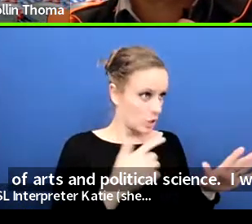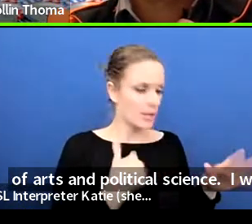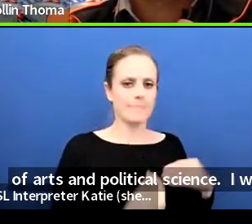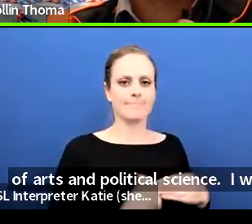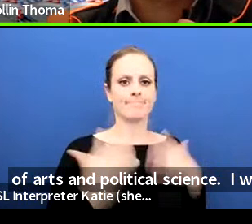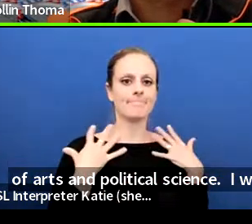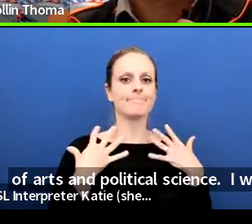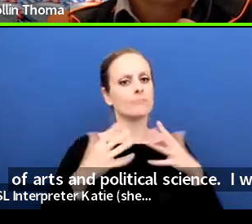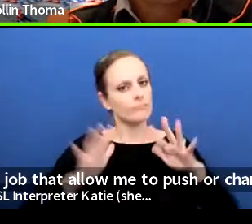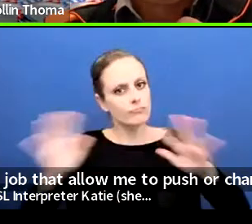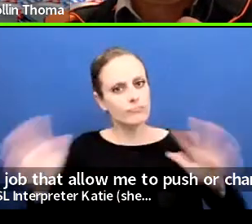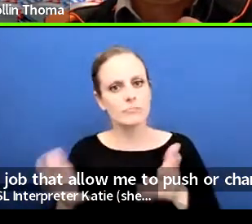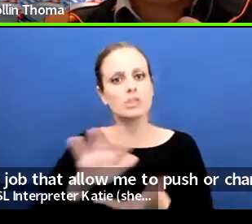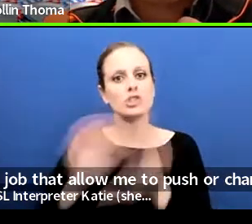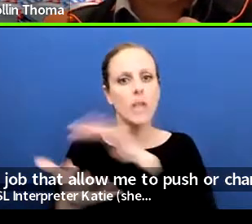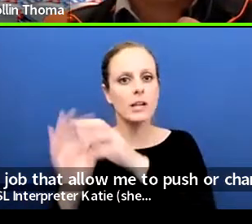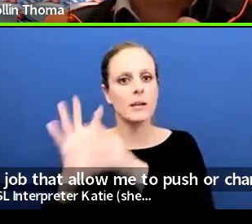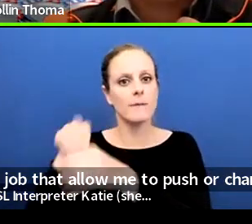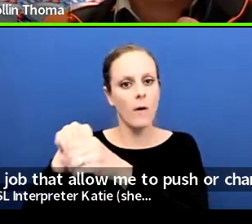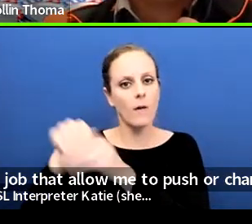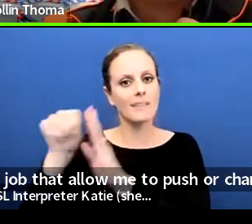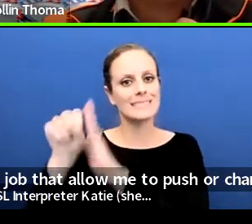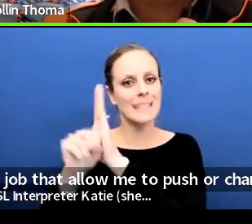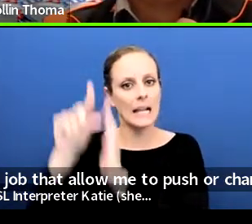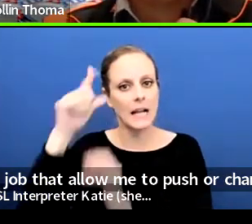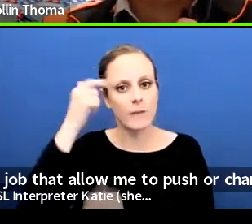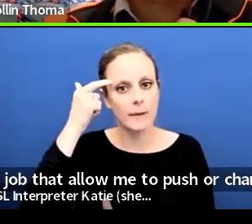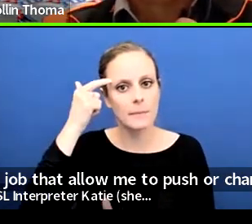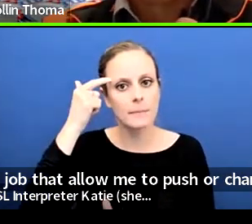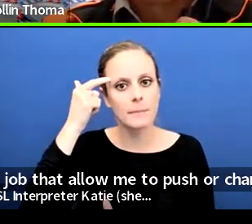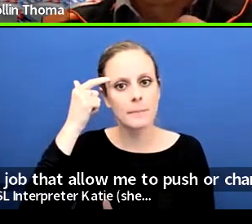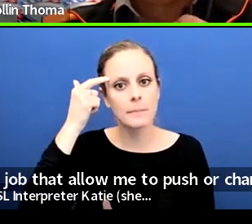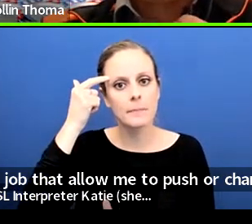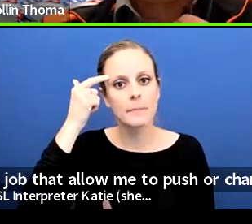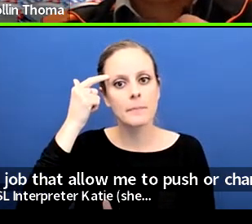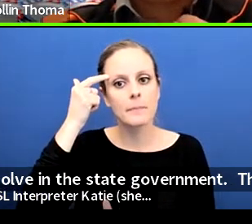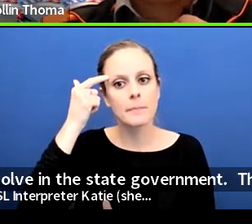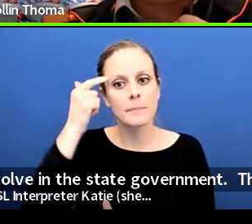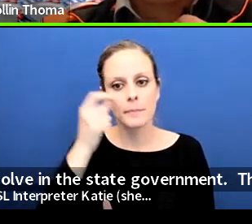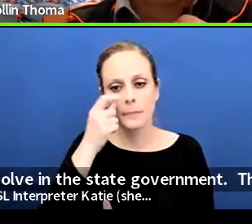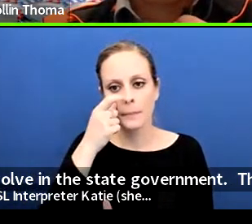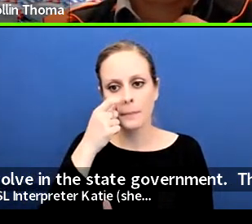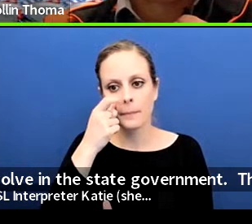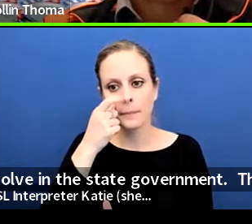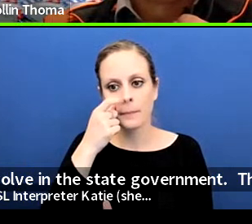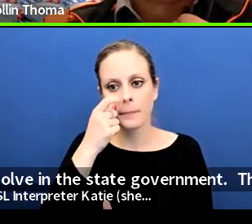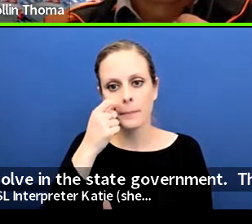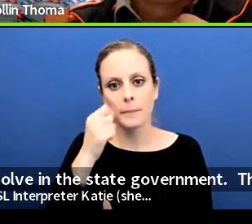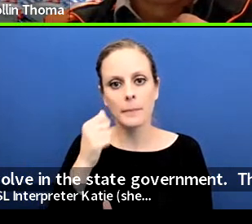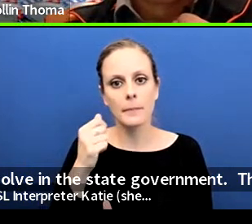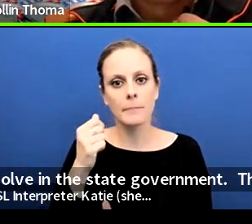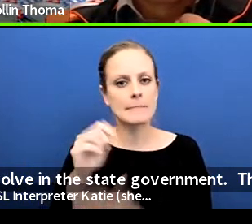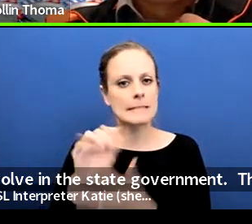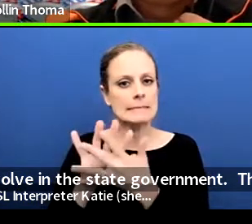involved in local and state government. That's a field I plan to pursue through my career.